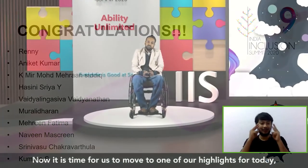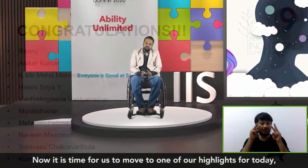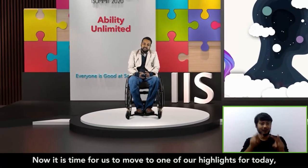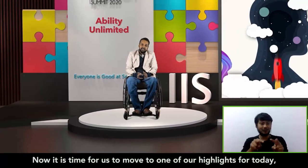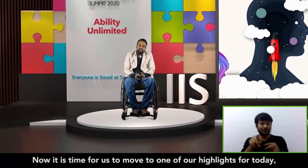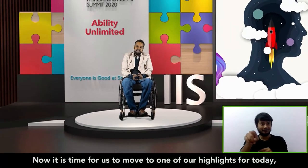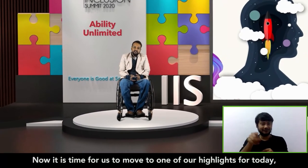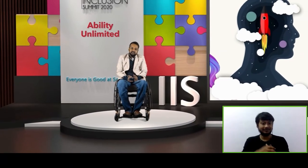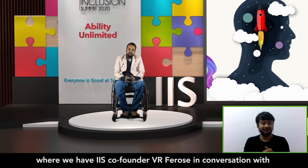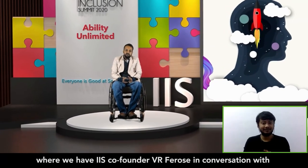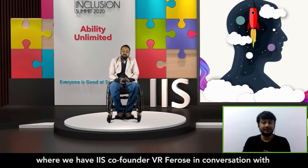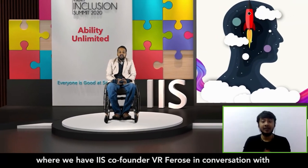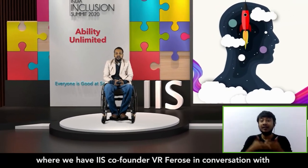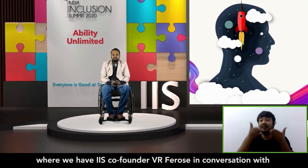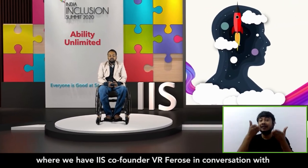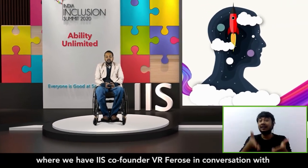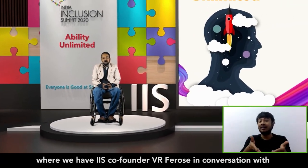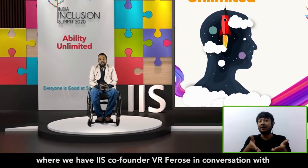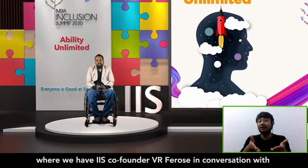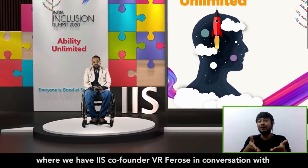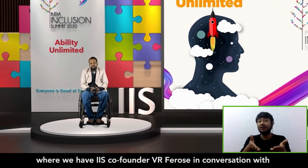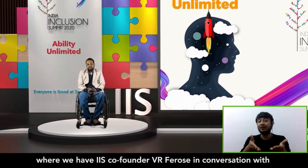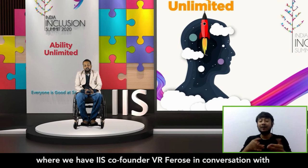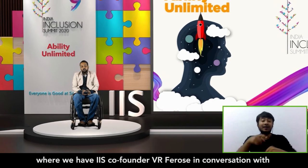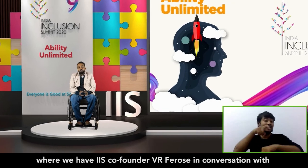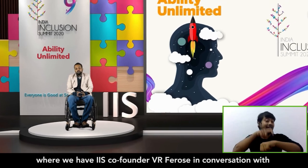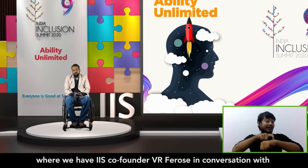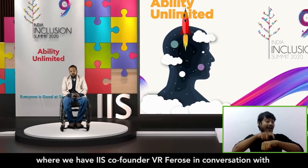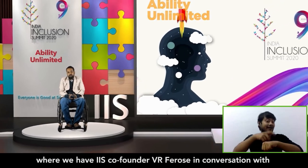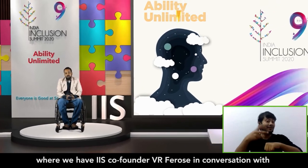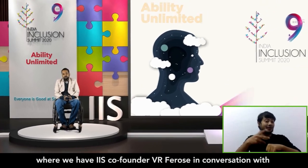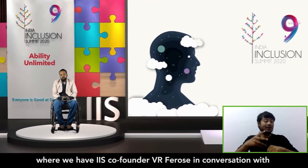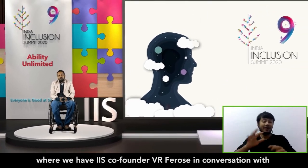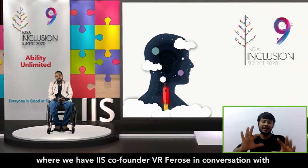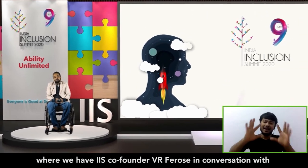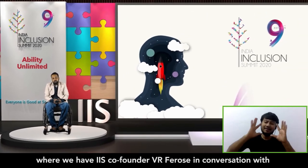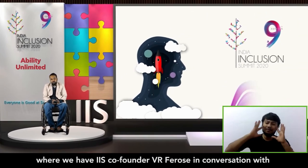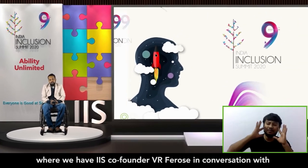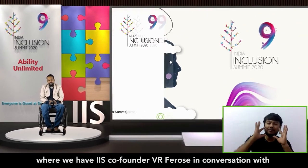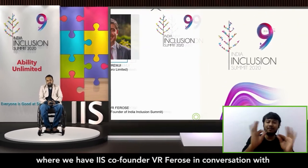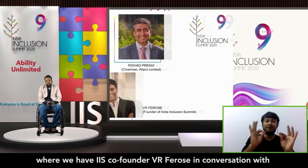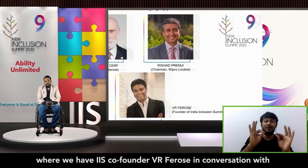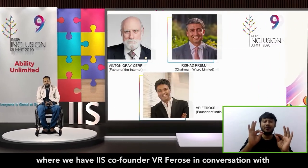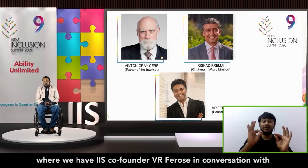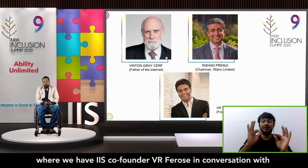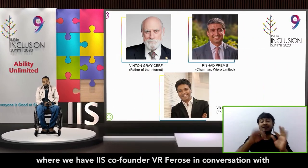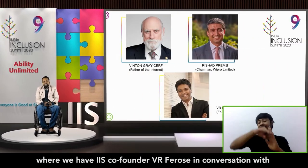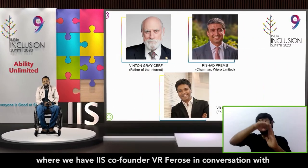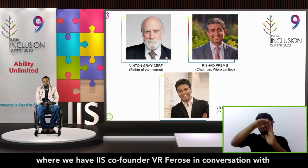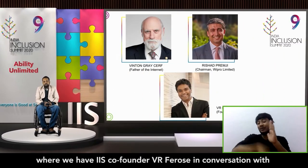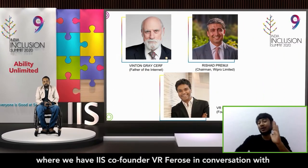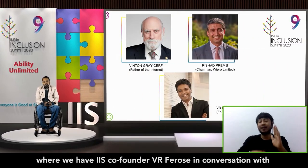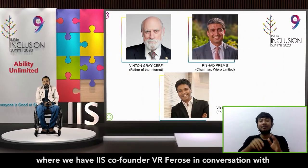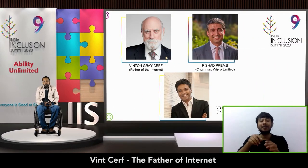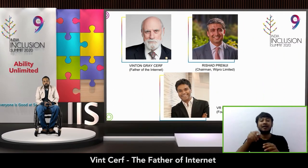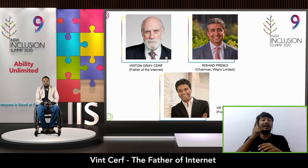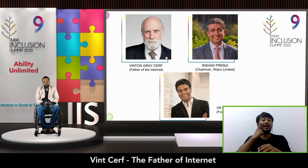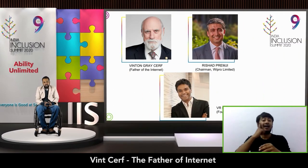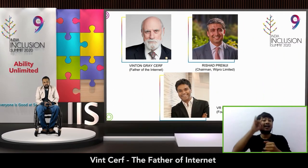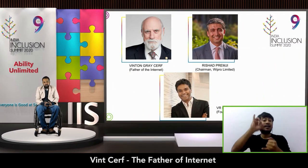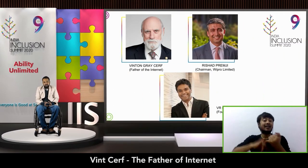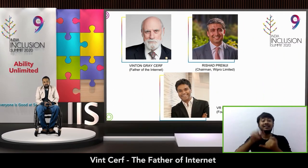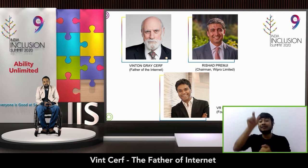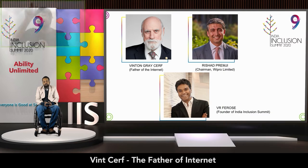highlights for today, where we have IIS co-founder V.R. Feroz in conversation with